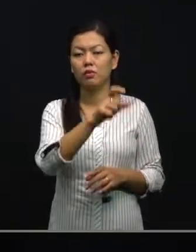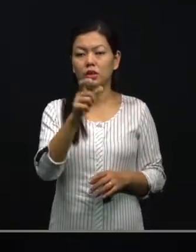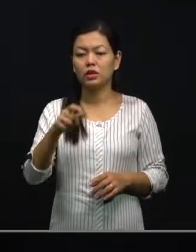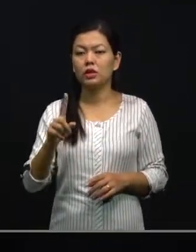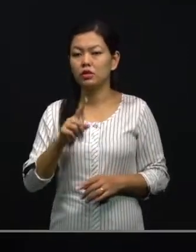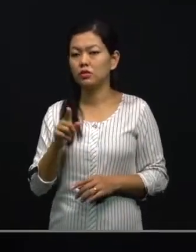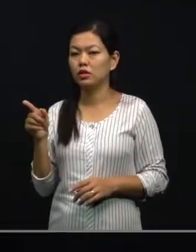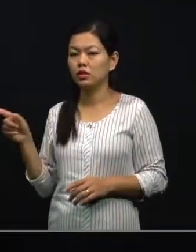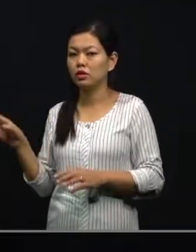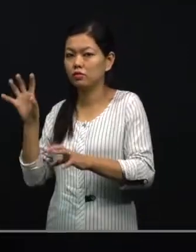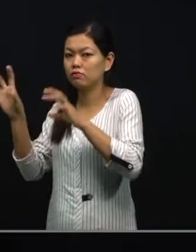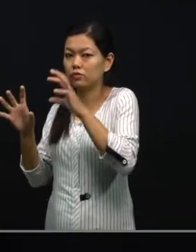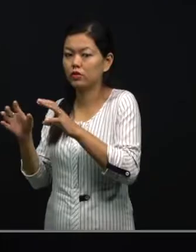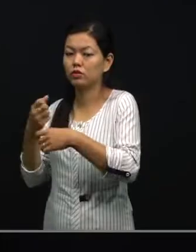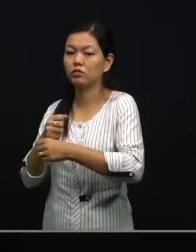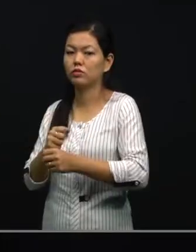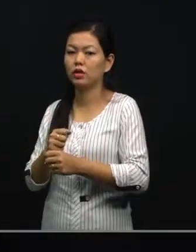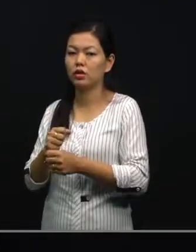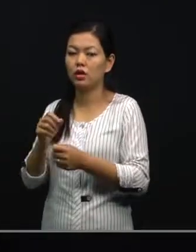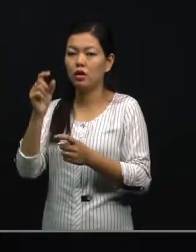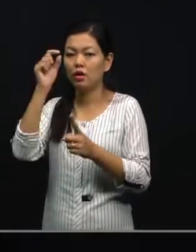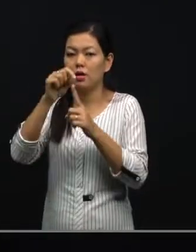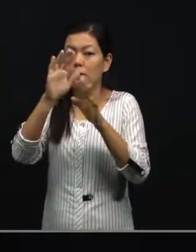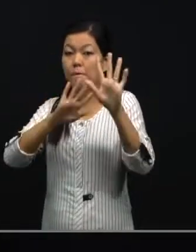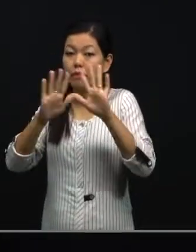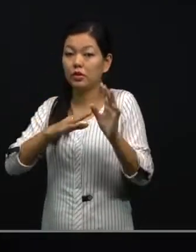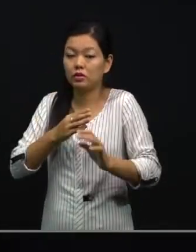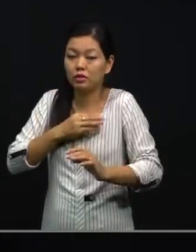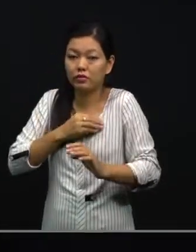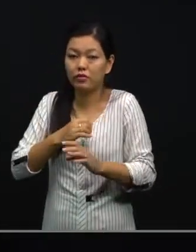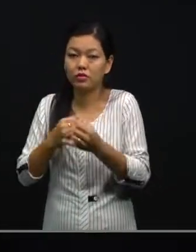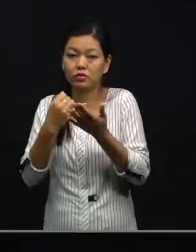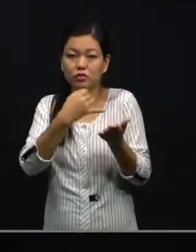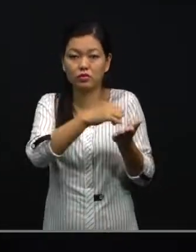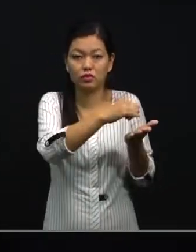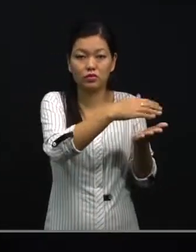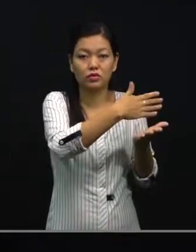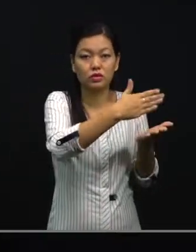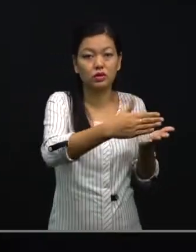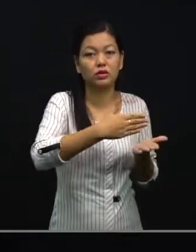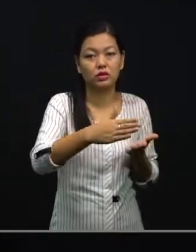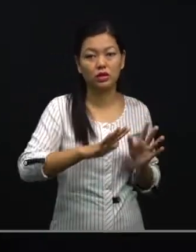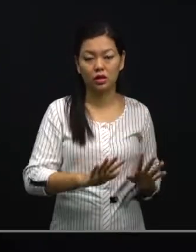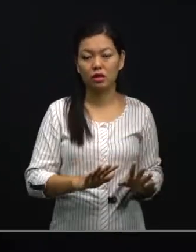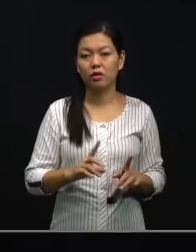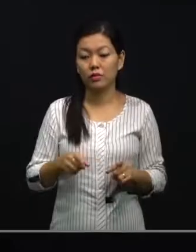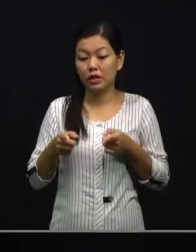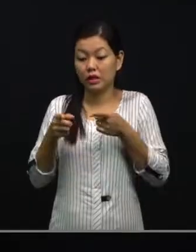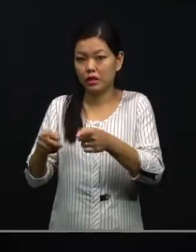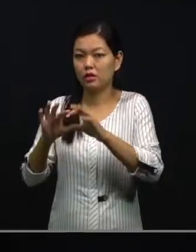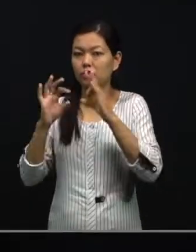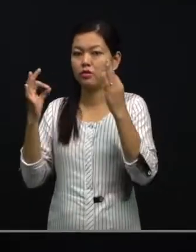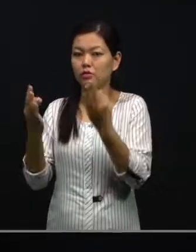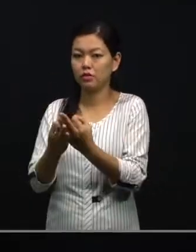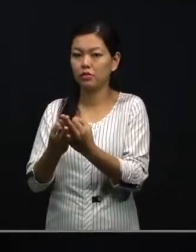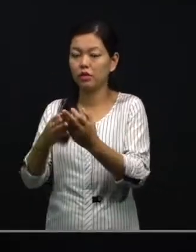vulgar, that they are very rude people, and so on. So it is quite interesting that Virginia pointed out that he should